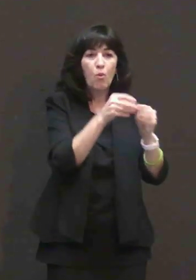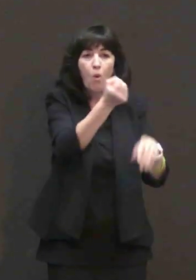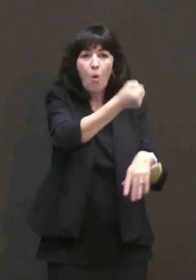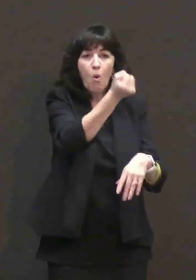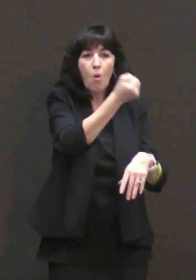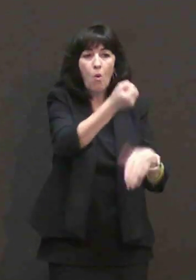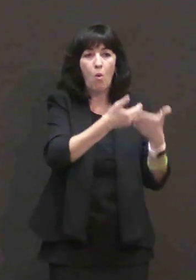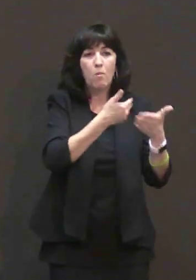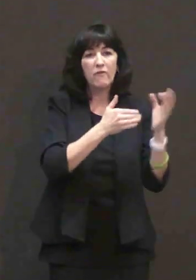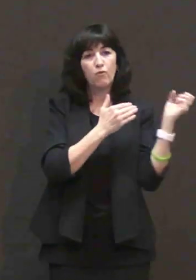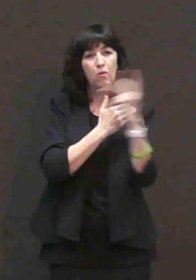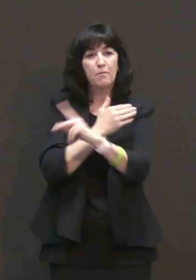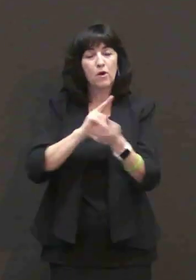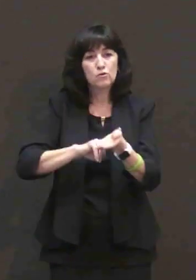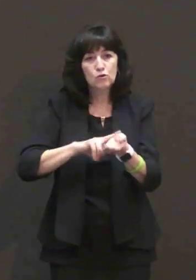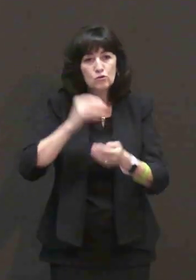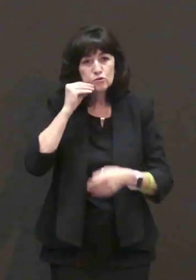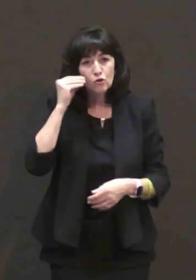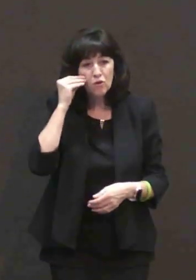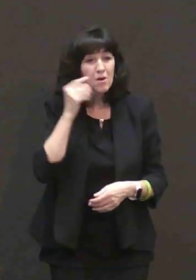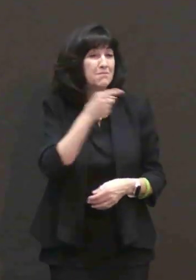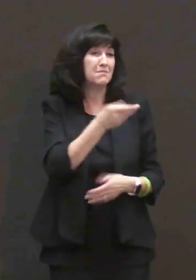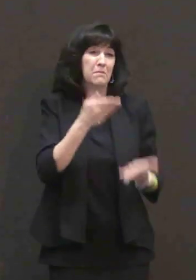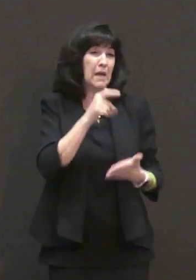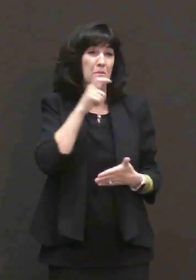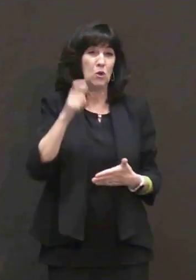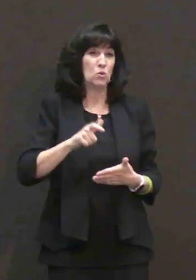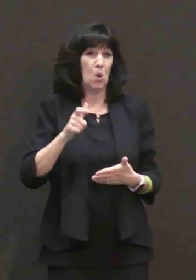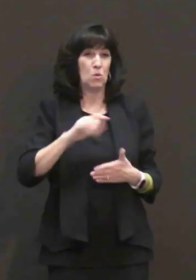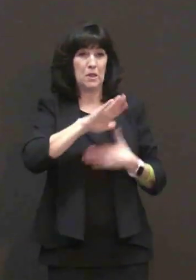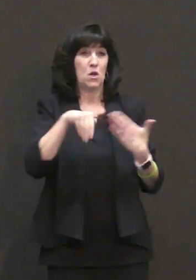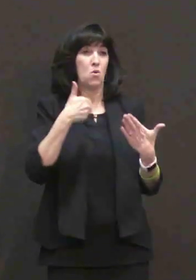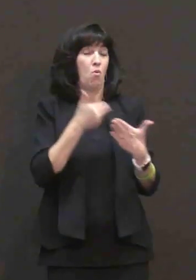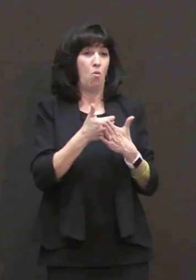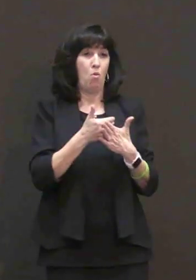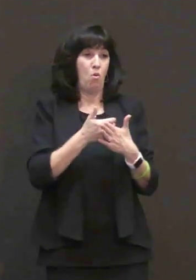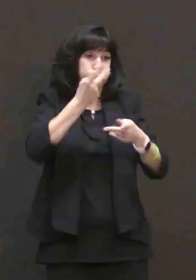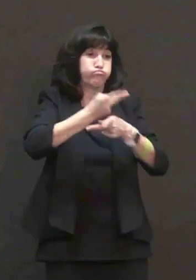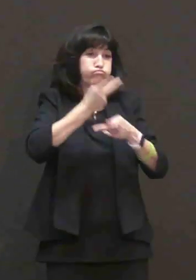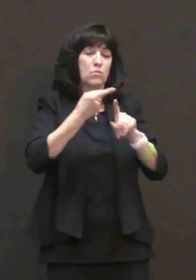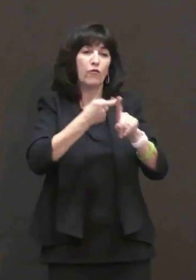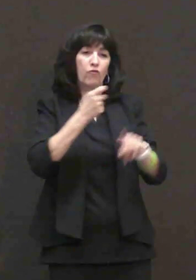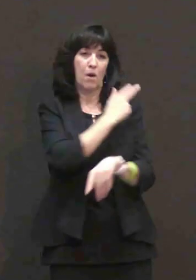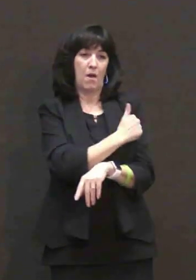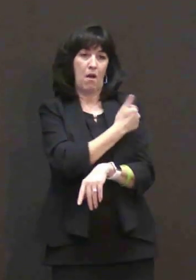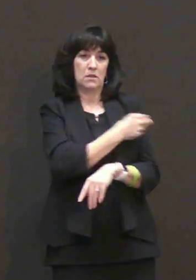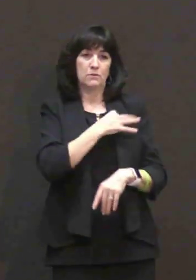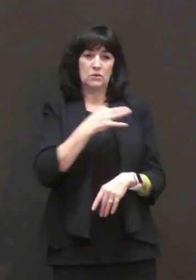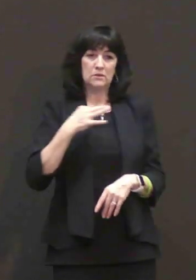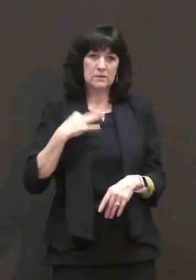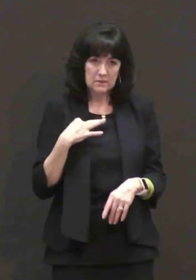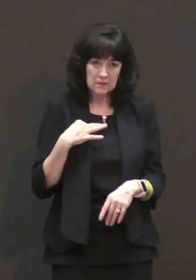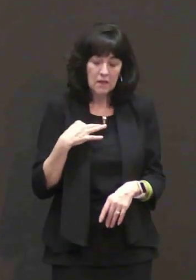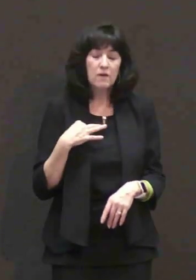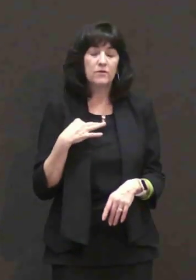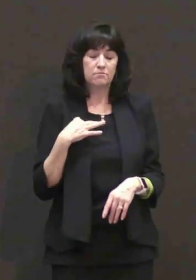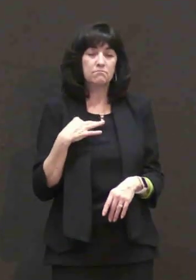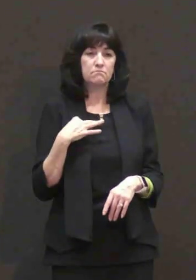the full wraparound services of a hospital, but they might need some medical personnel to give that there. Again, we are not planning on moving anybody there in the short